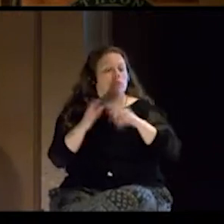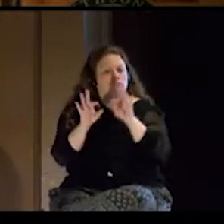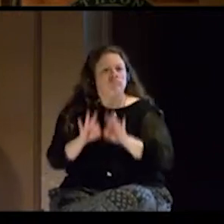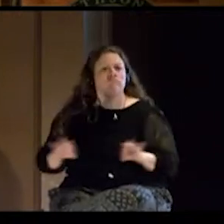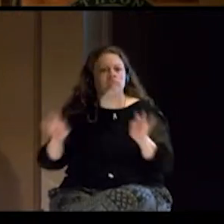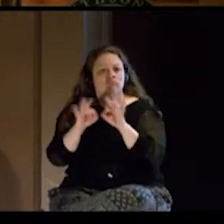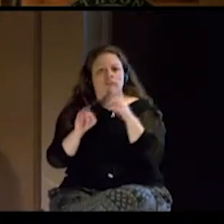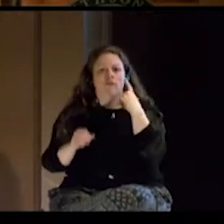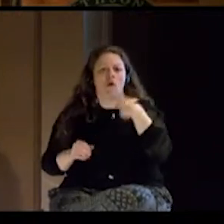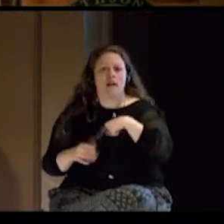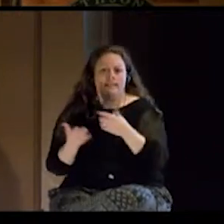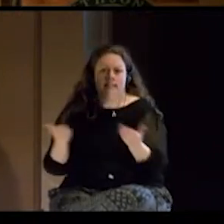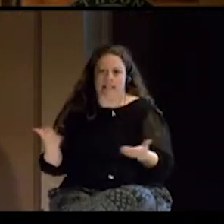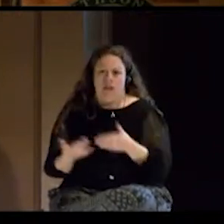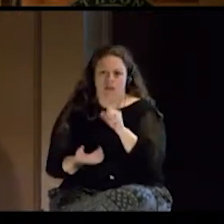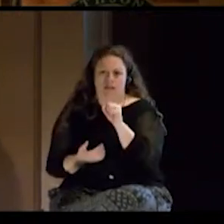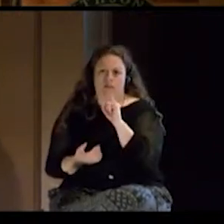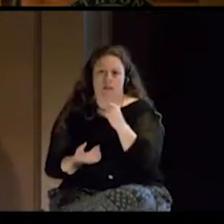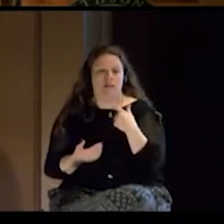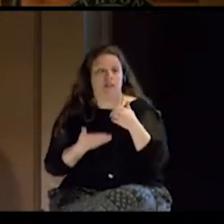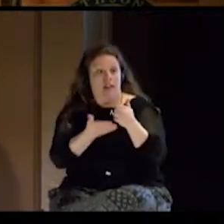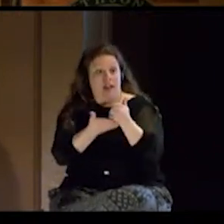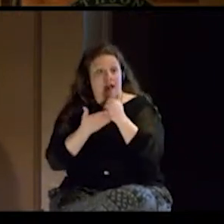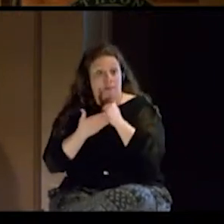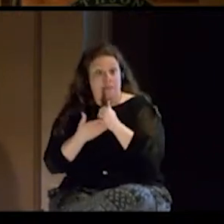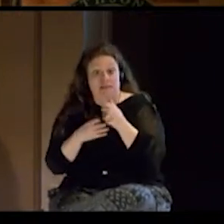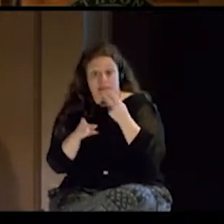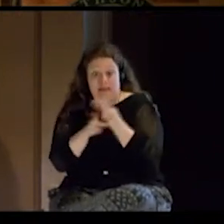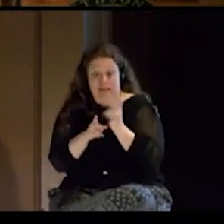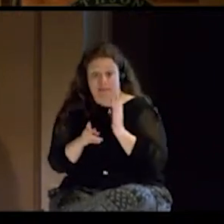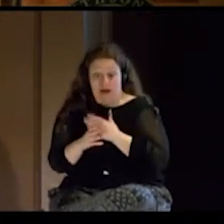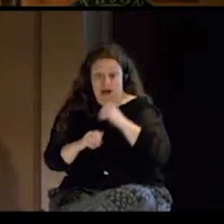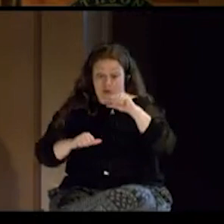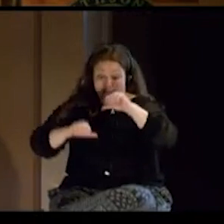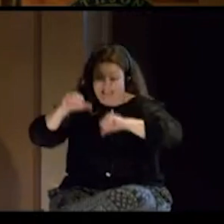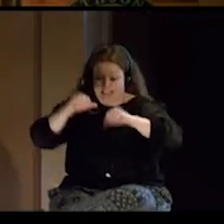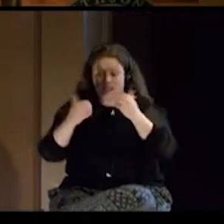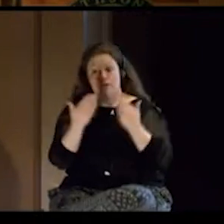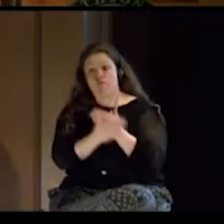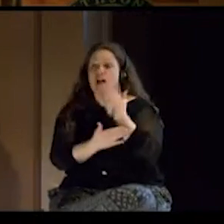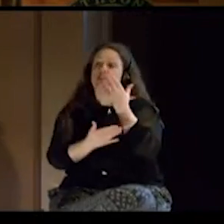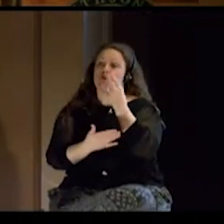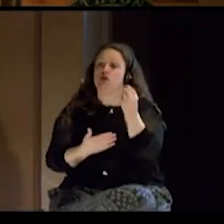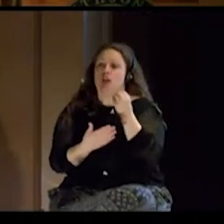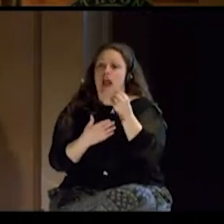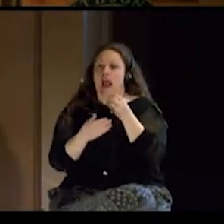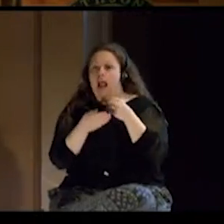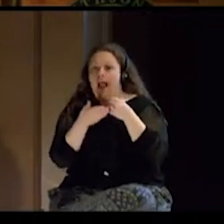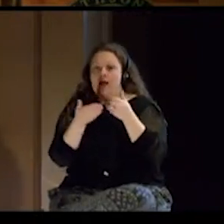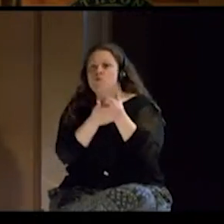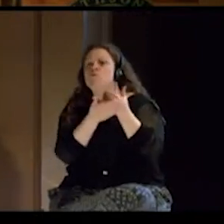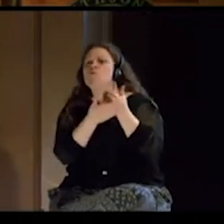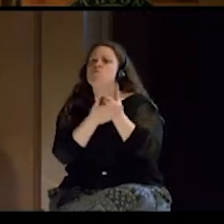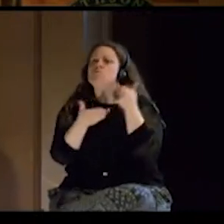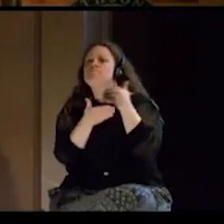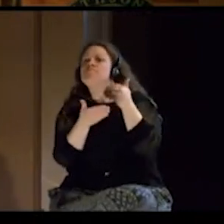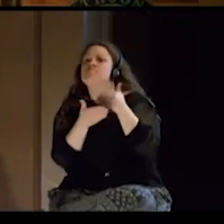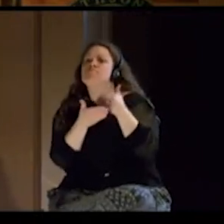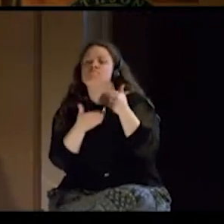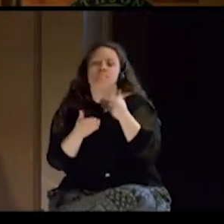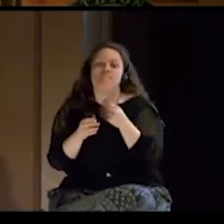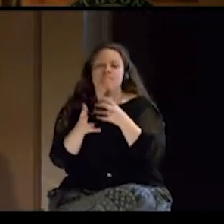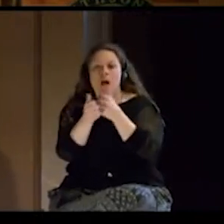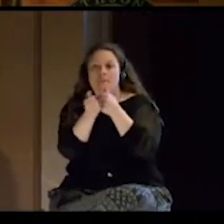at the Smithsonian. They help us by keeping our science fresh and on edge. And we like to